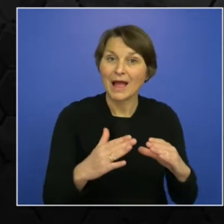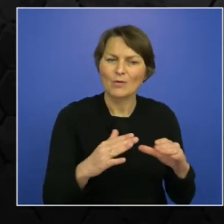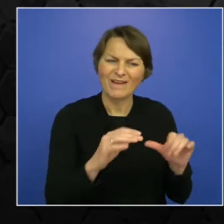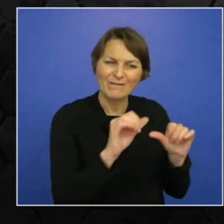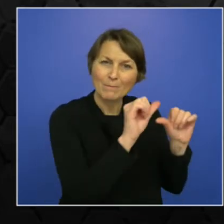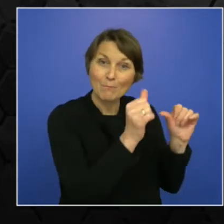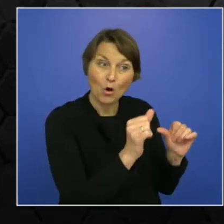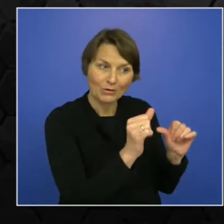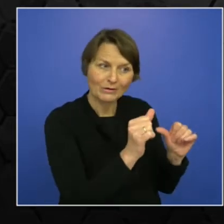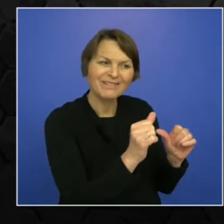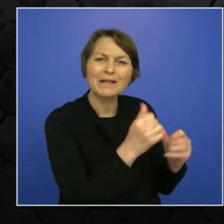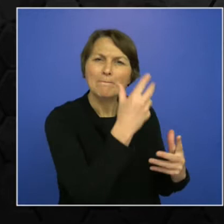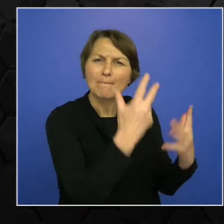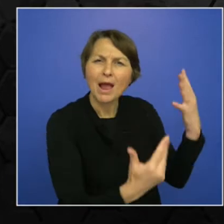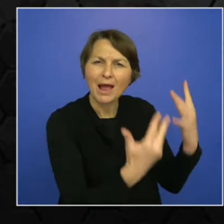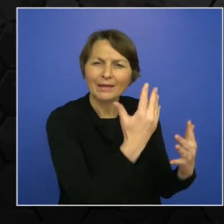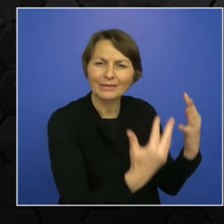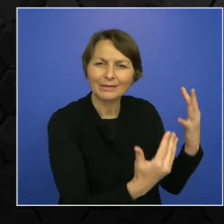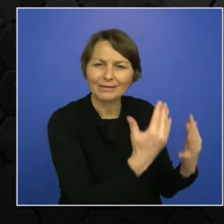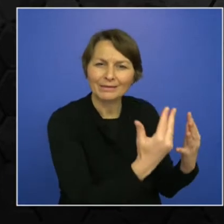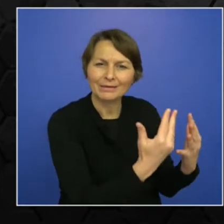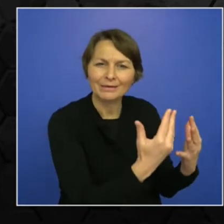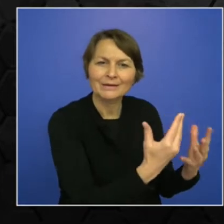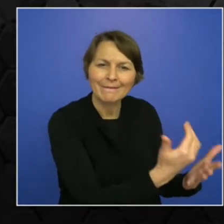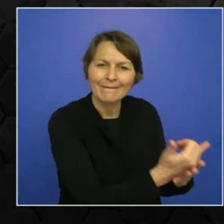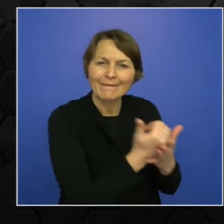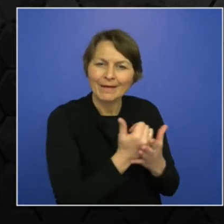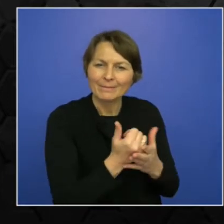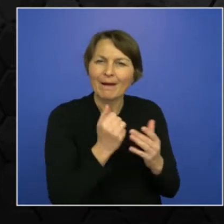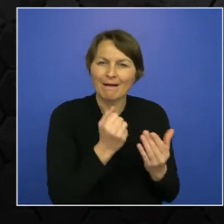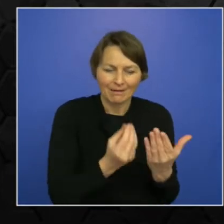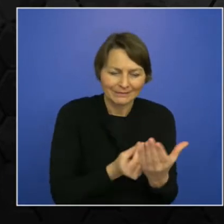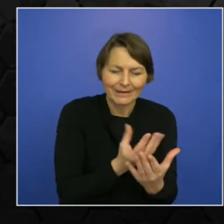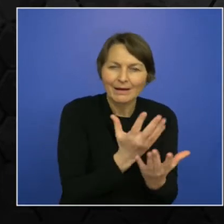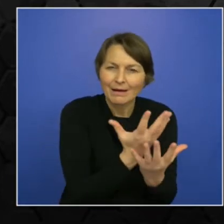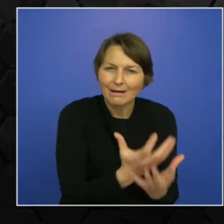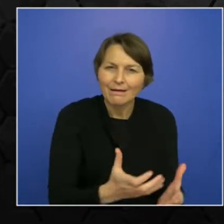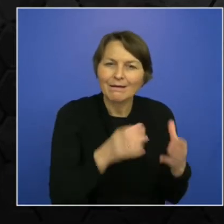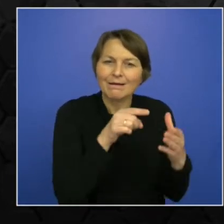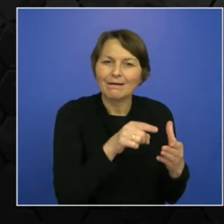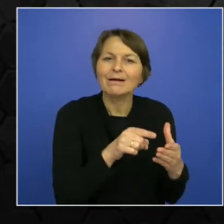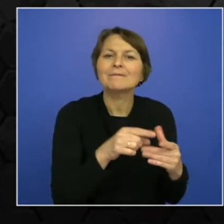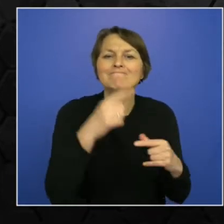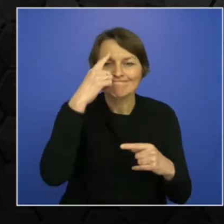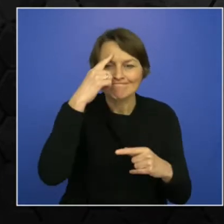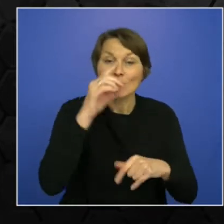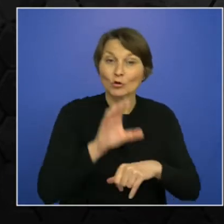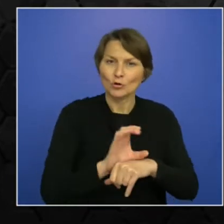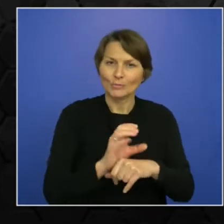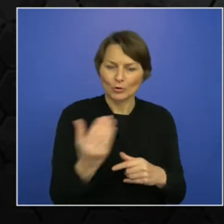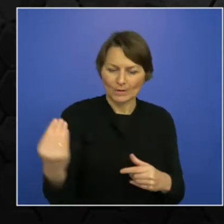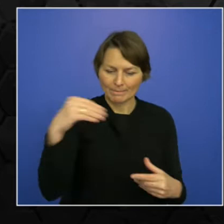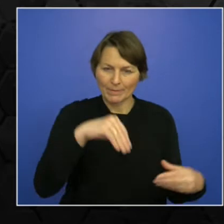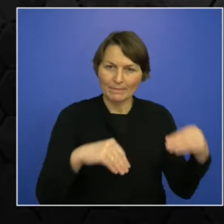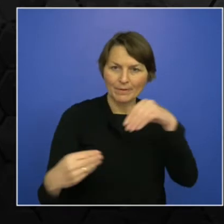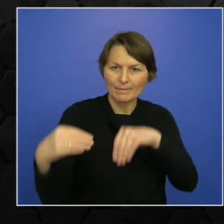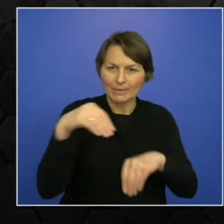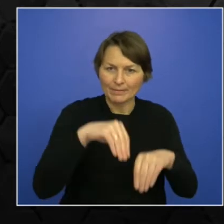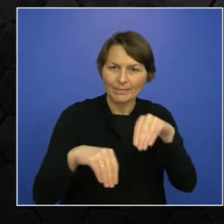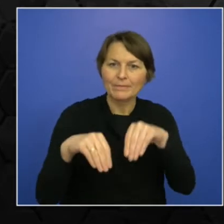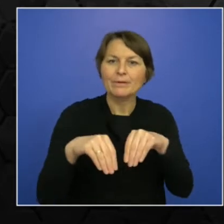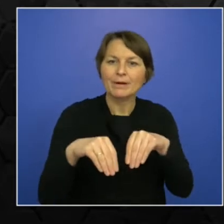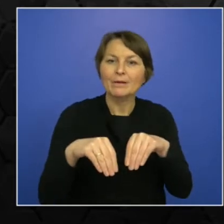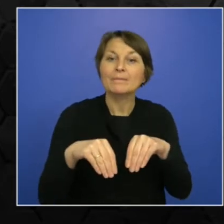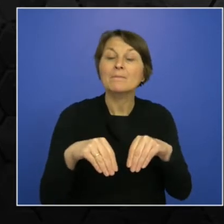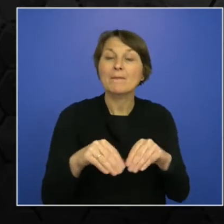to help a computer learn without direct instruction and is considered a subset of artificial intelligence. Machine